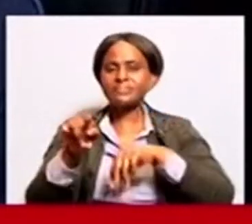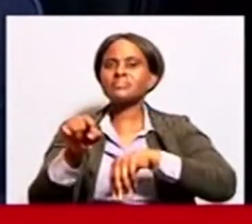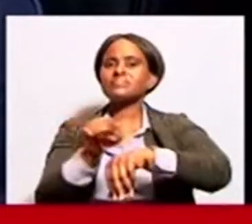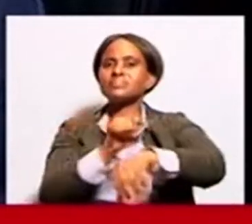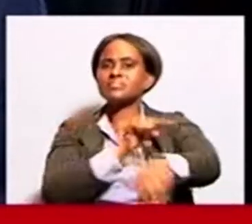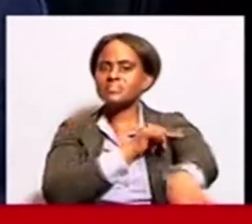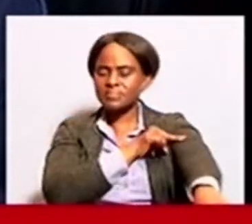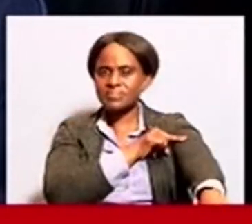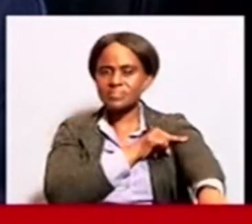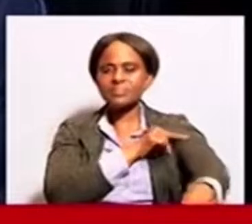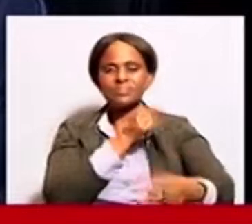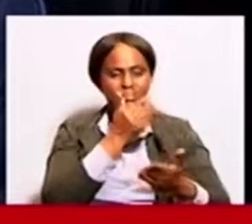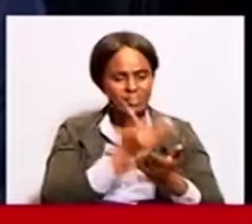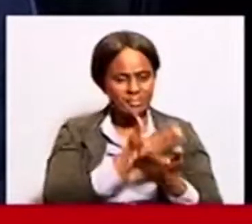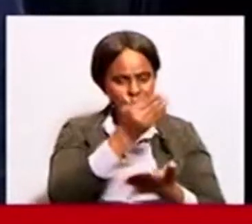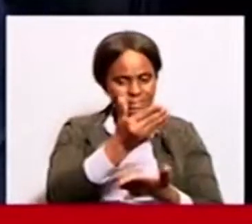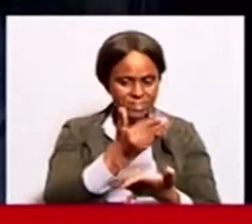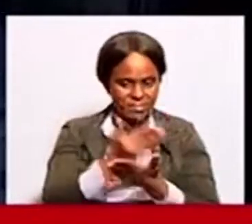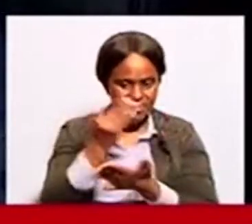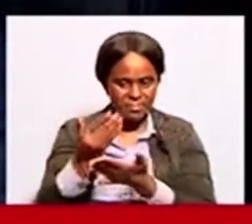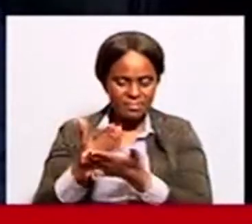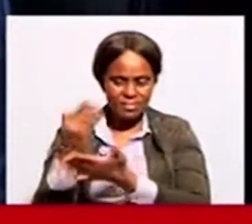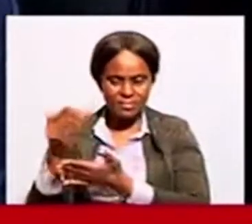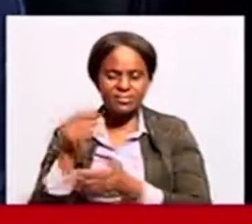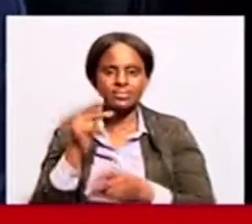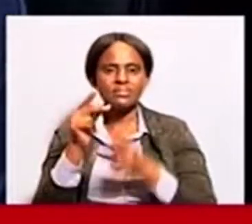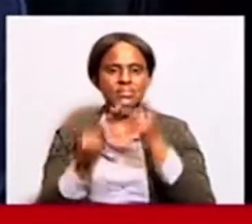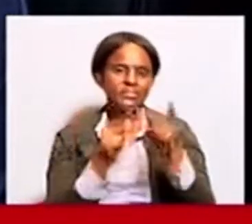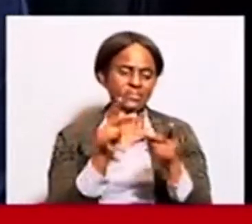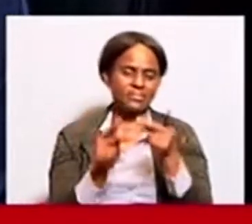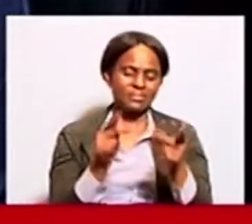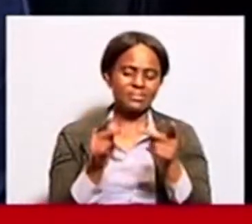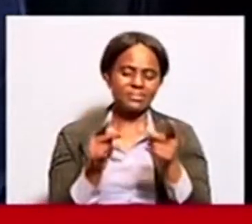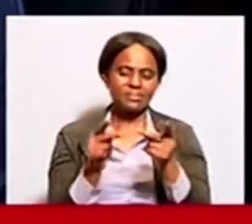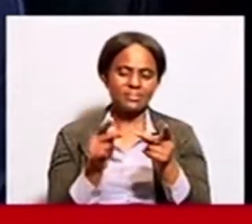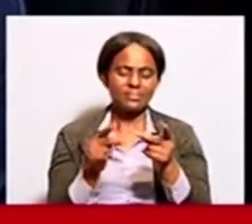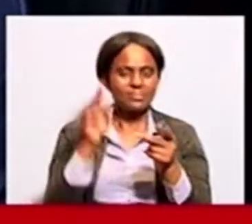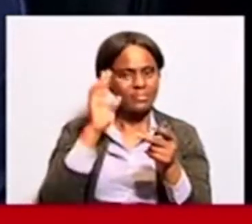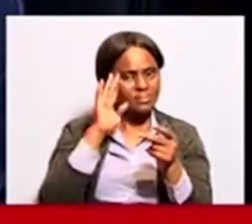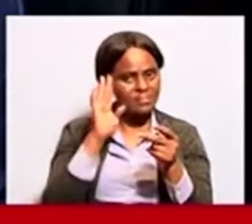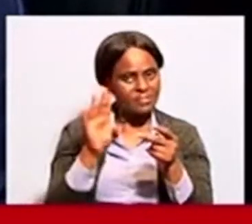lengthy procurement processes. Sir,